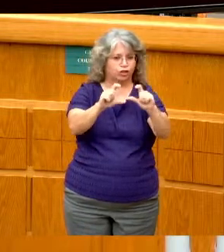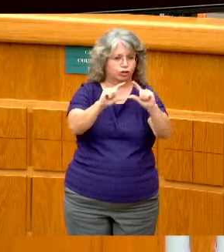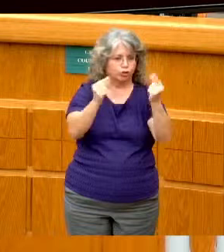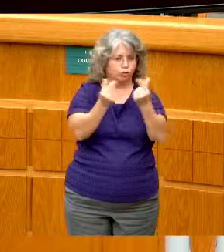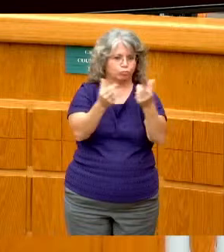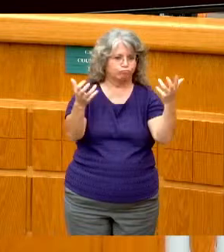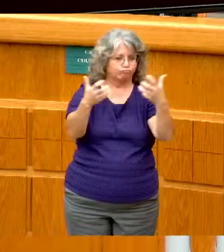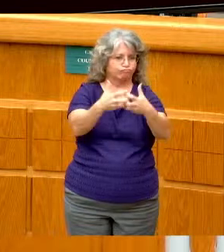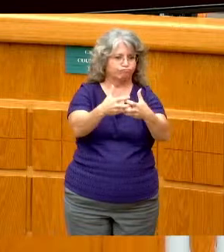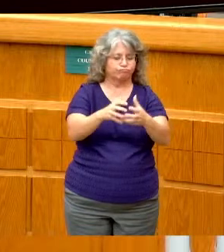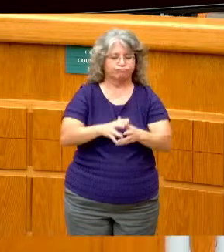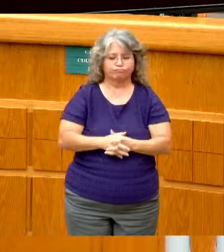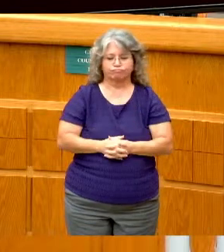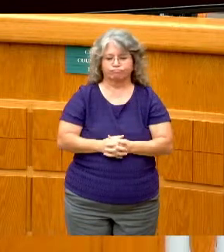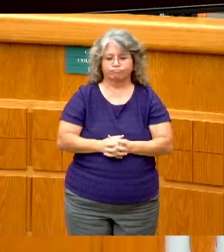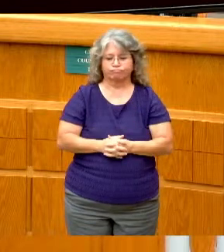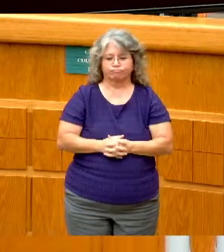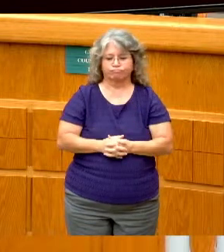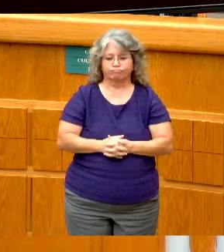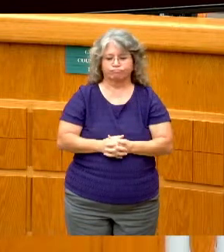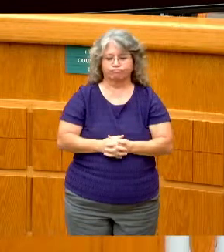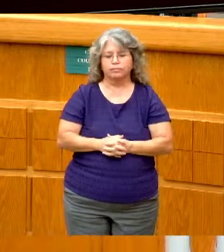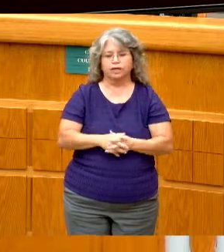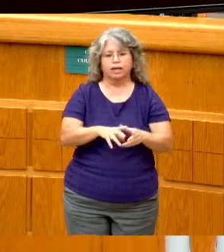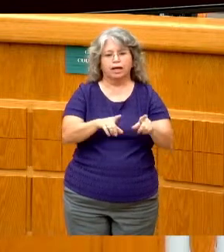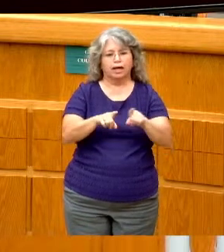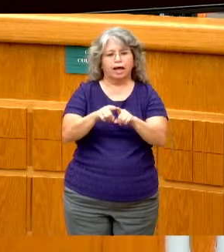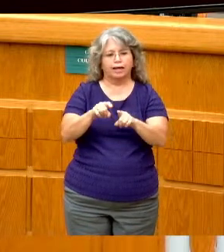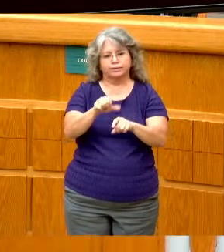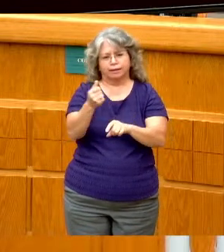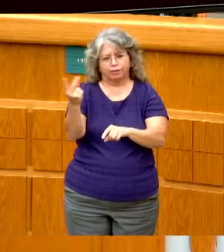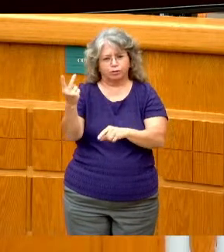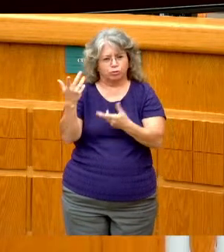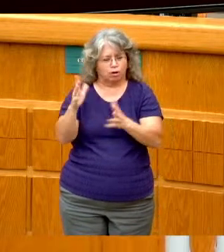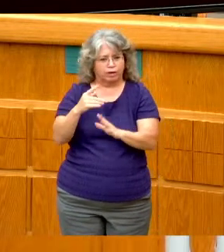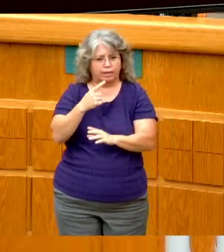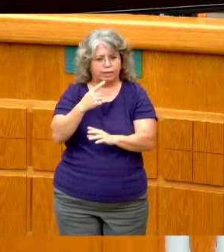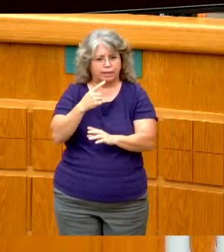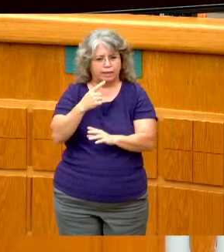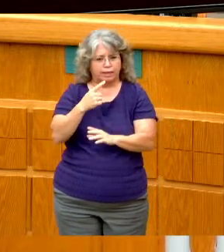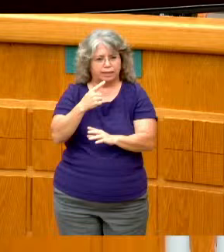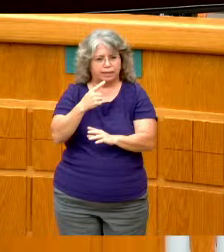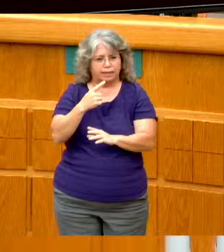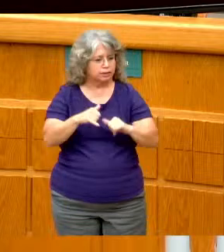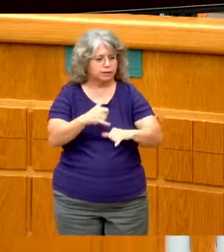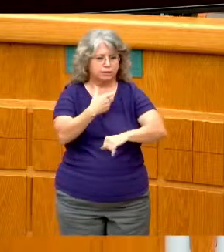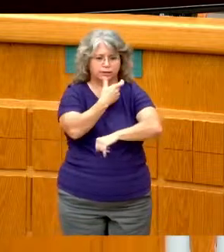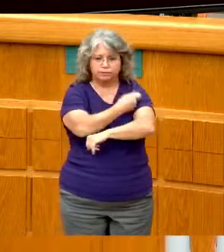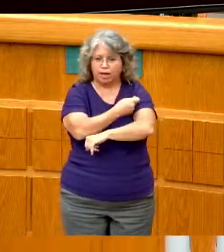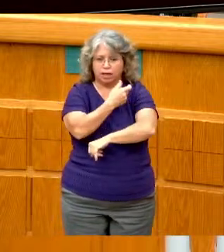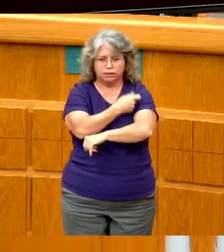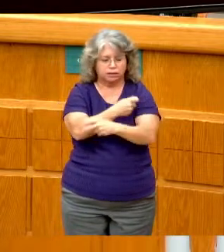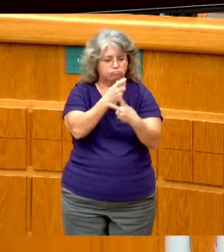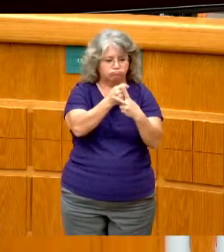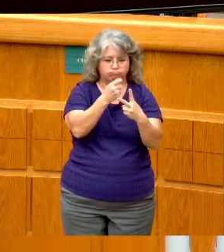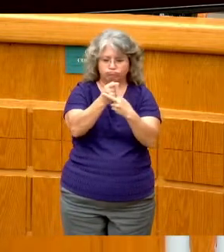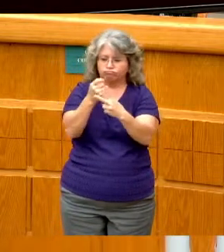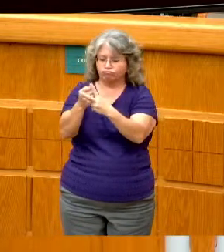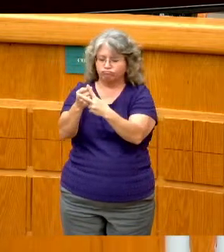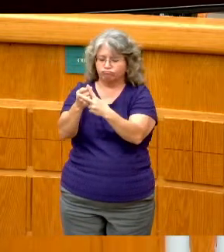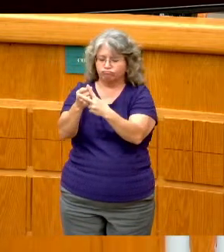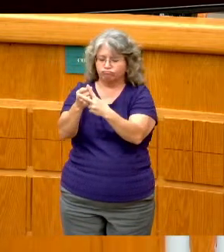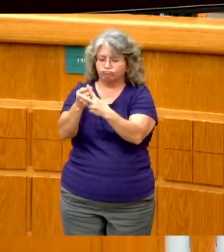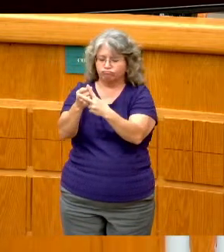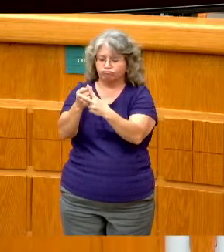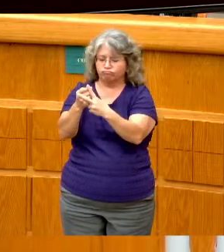So the health district, as the judge and the mayor both said, continues to distribute vaccine, working as hard and fast as possible to help protect